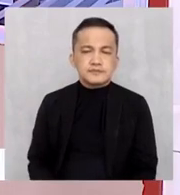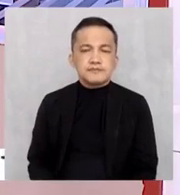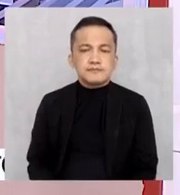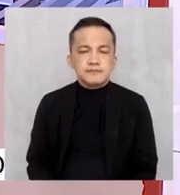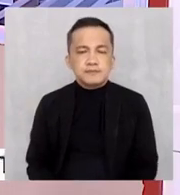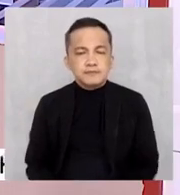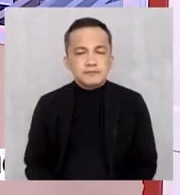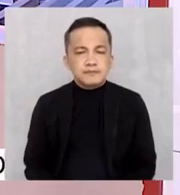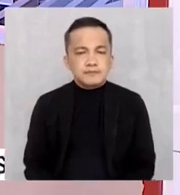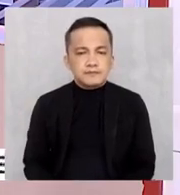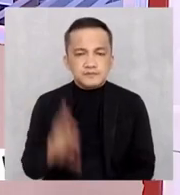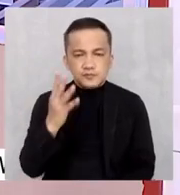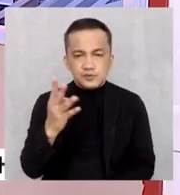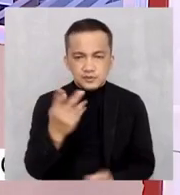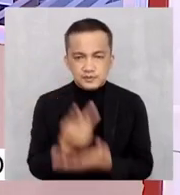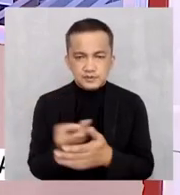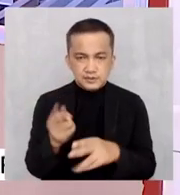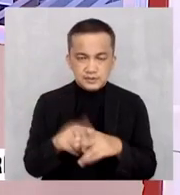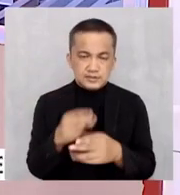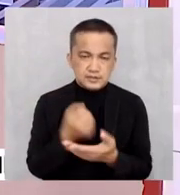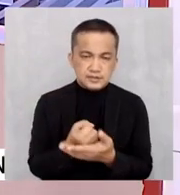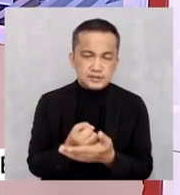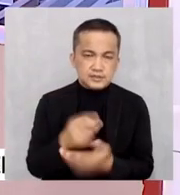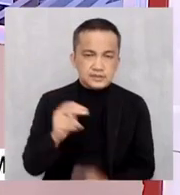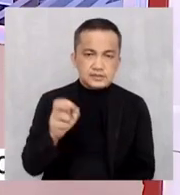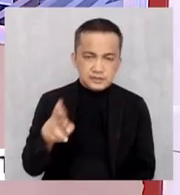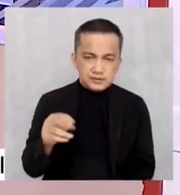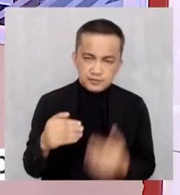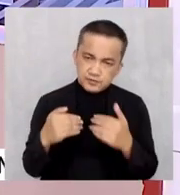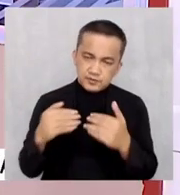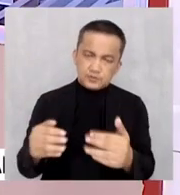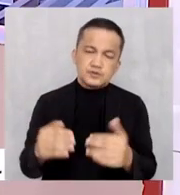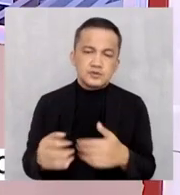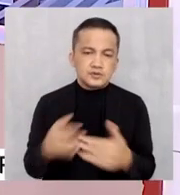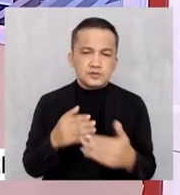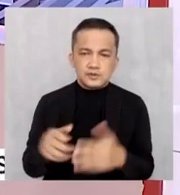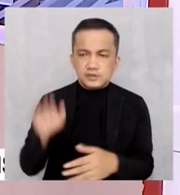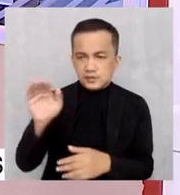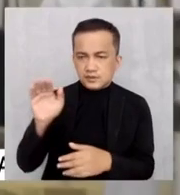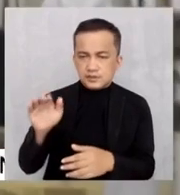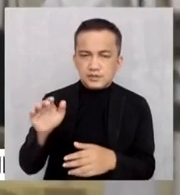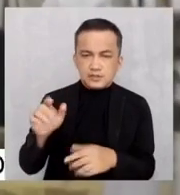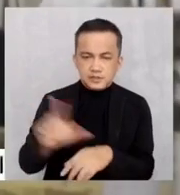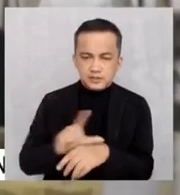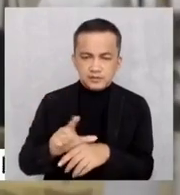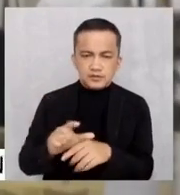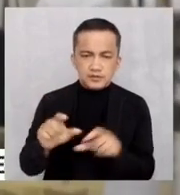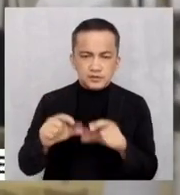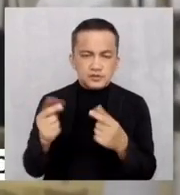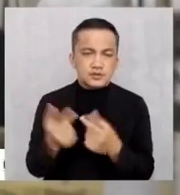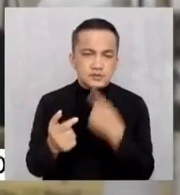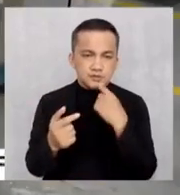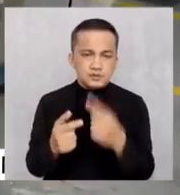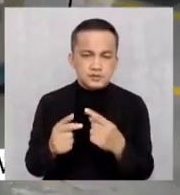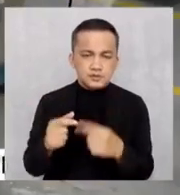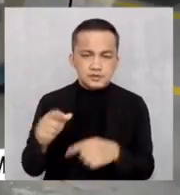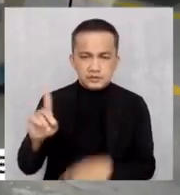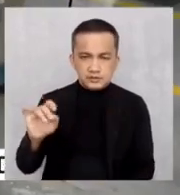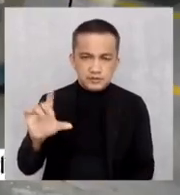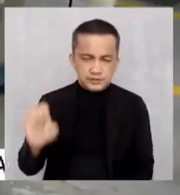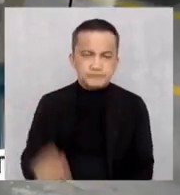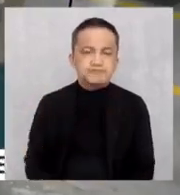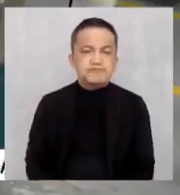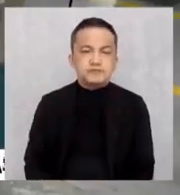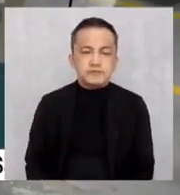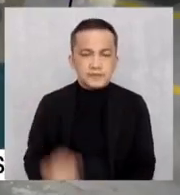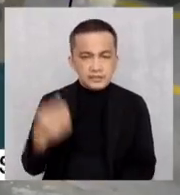40 peso wage increase in Metro Manila will press ahead despite an appeal from labor groups. That's according to the Labor Department. Last month,